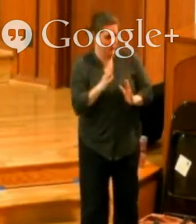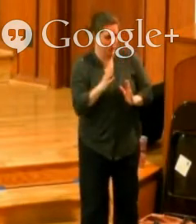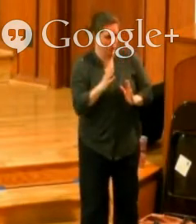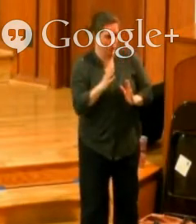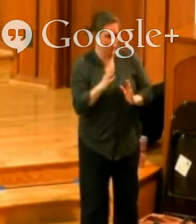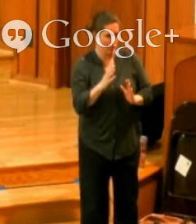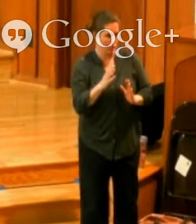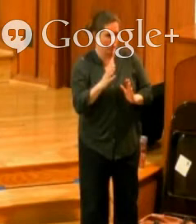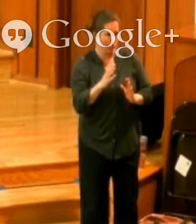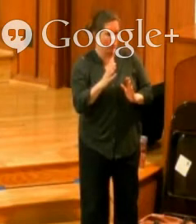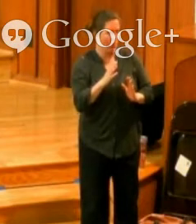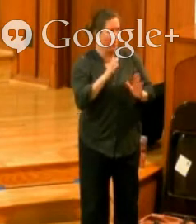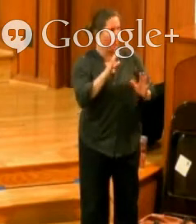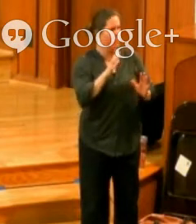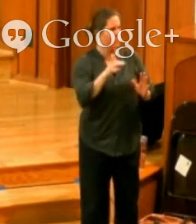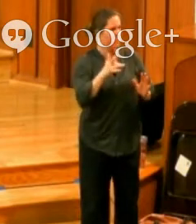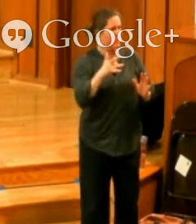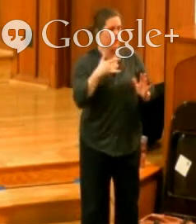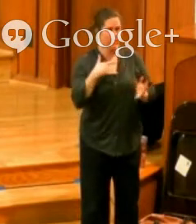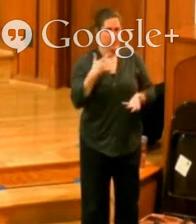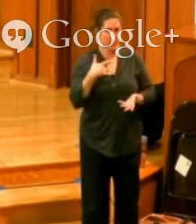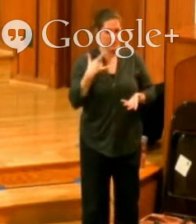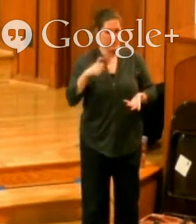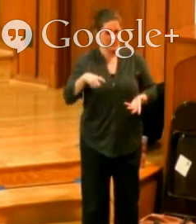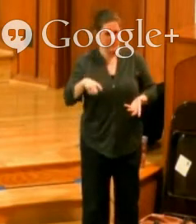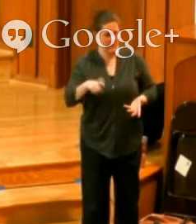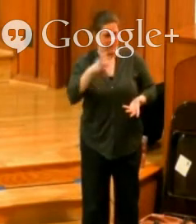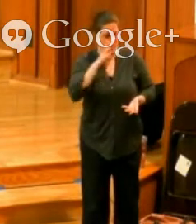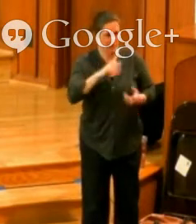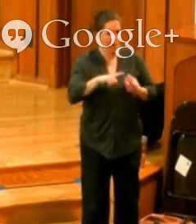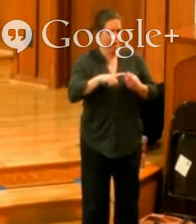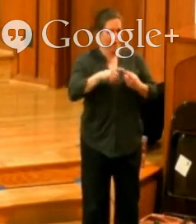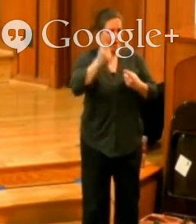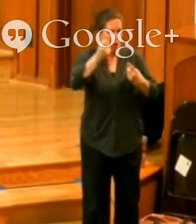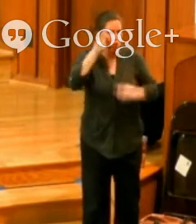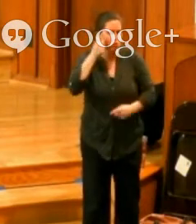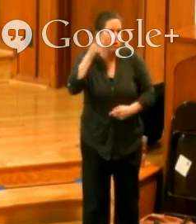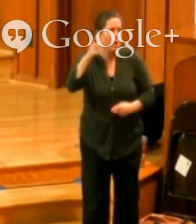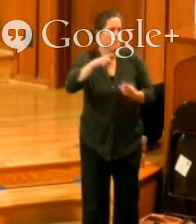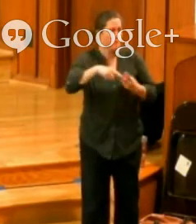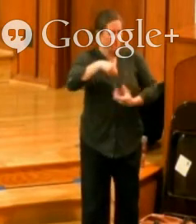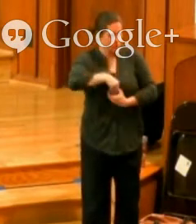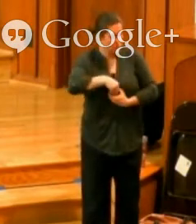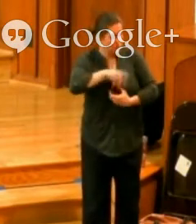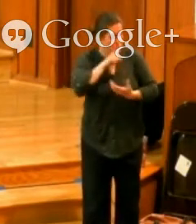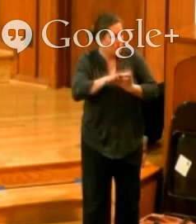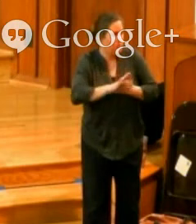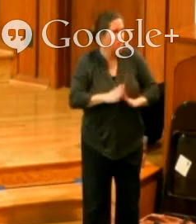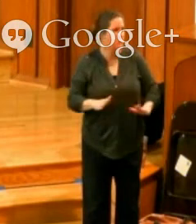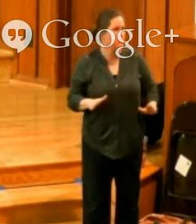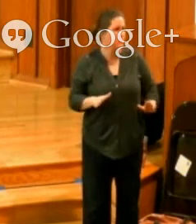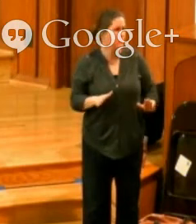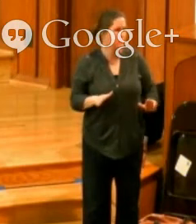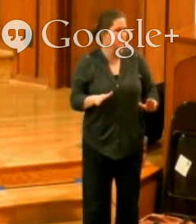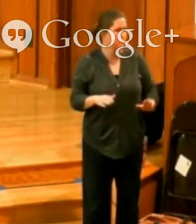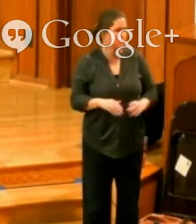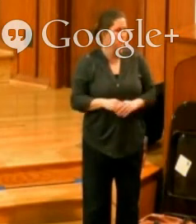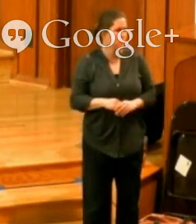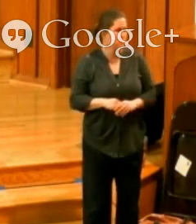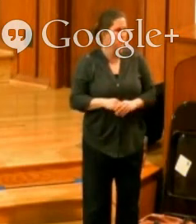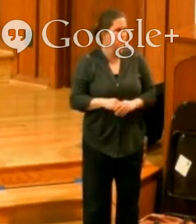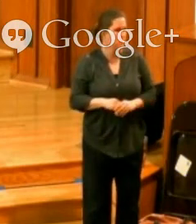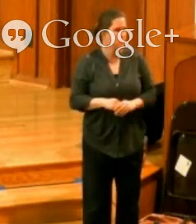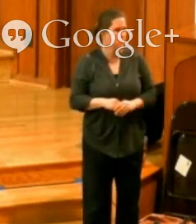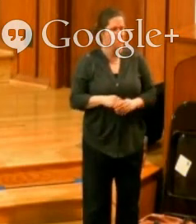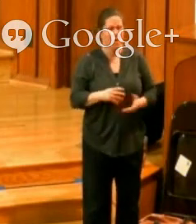then you find that need for God, and you find that understanding in him, and you find that peace and that reconciliation. But